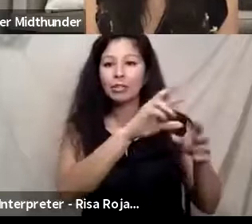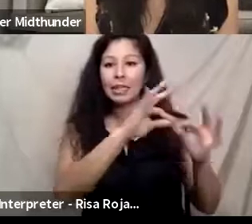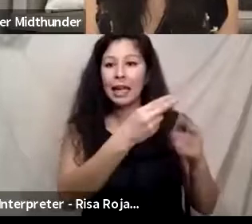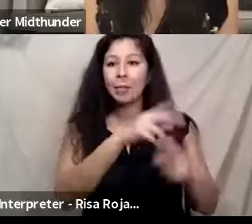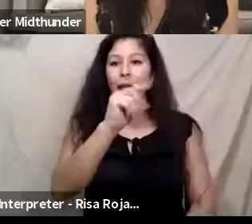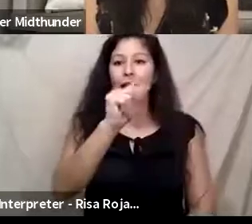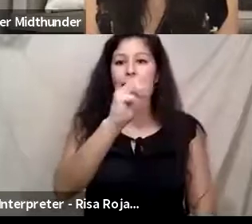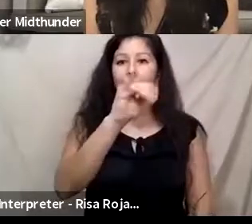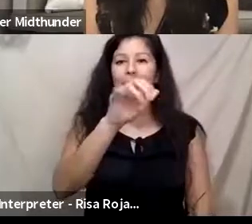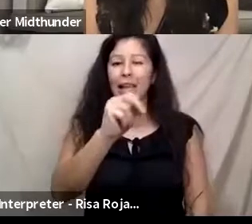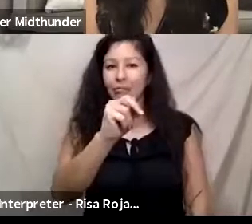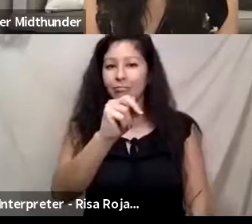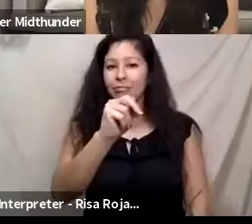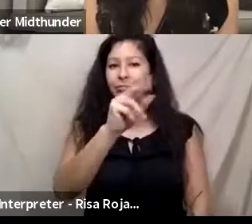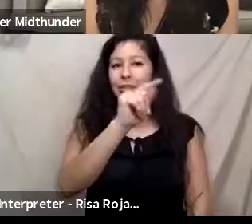is